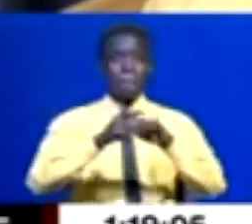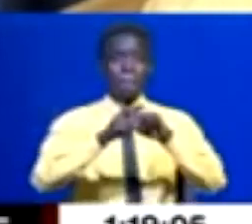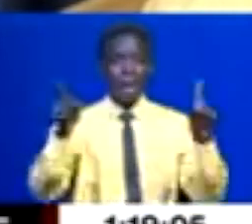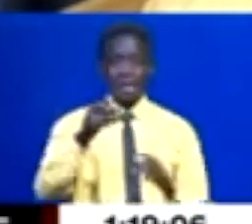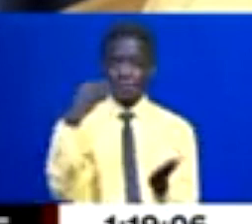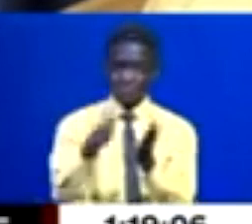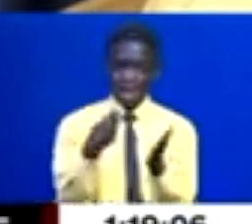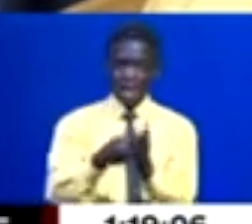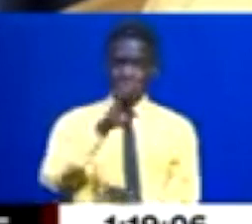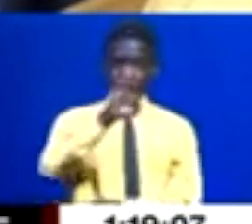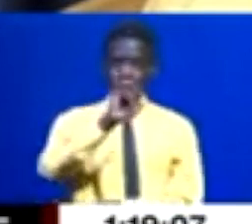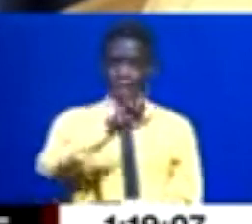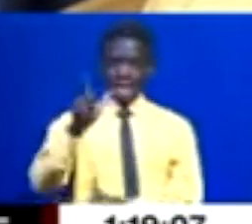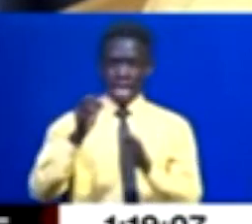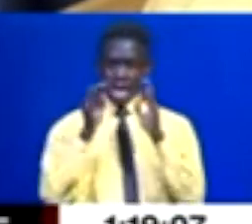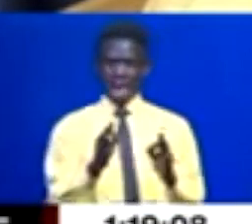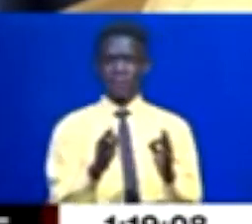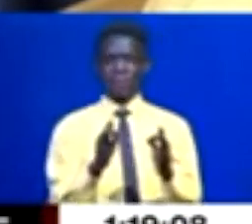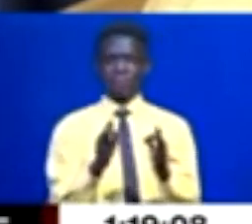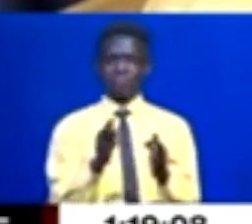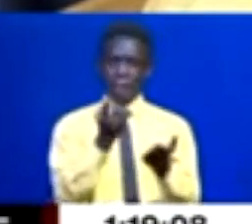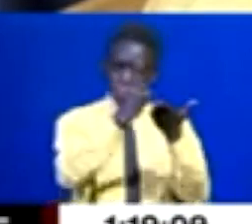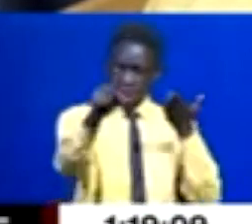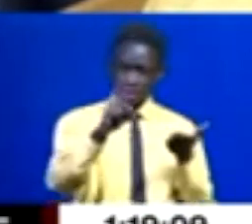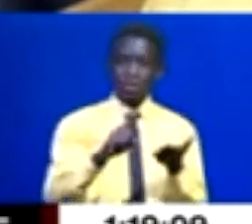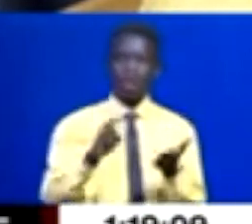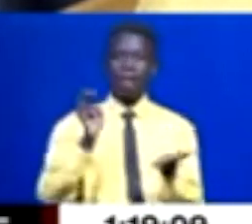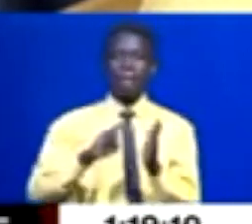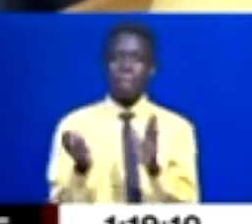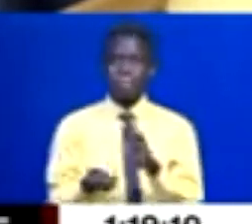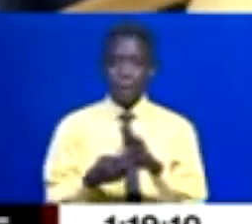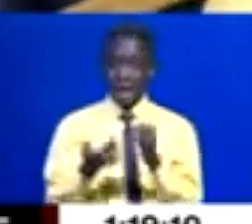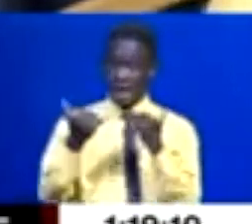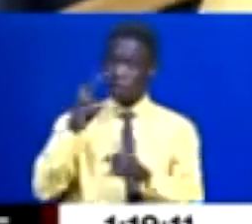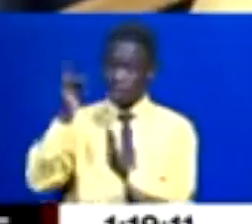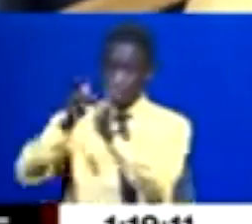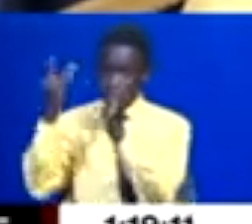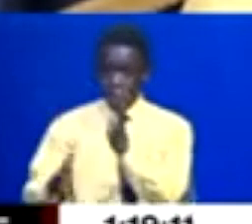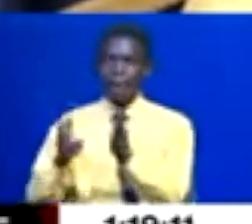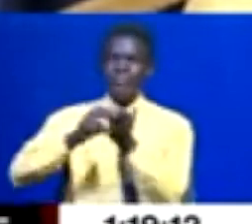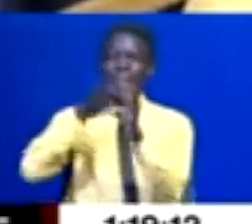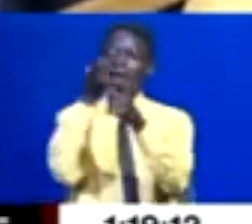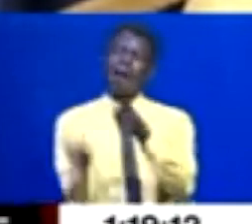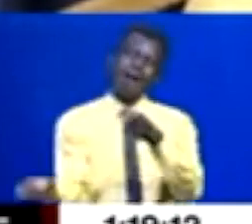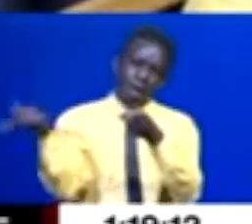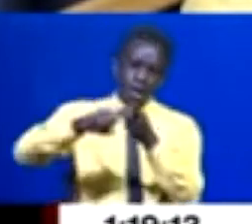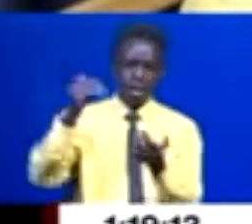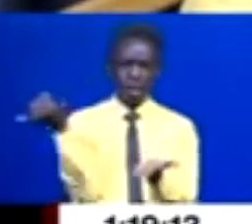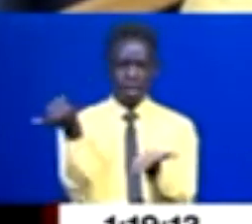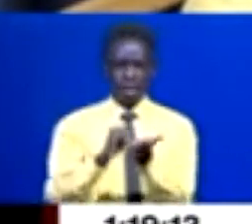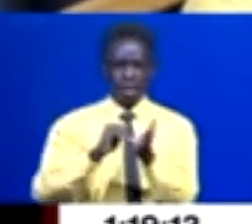bill itakapopanda, bidhaa hizi zitaongezeka maradufu na maisha kuwa